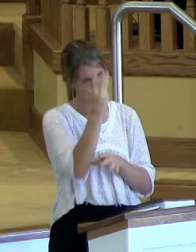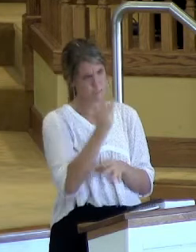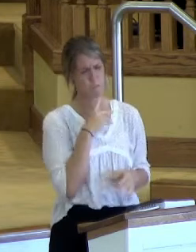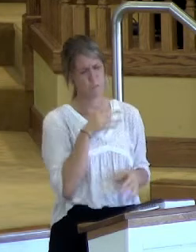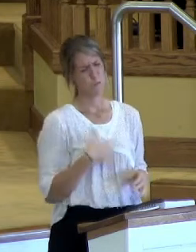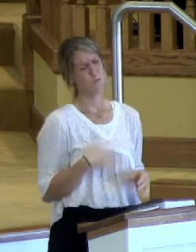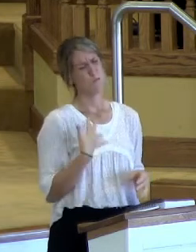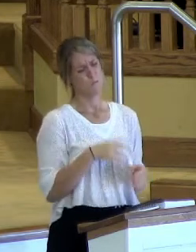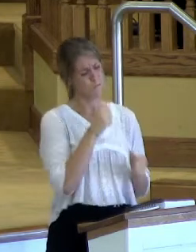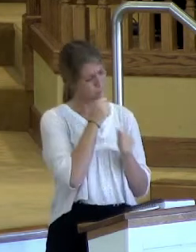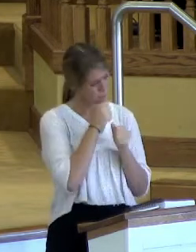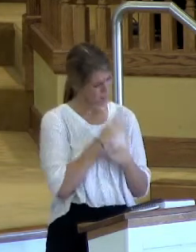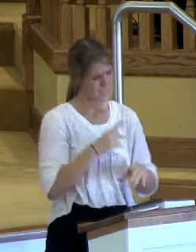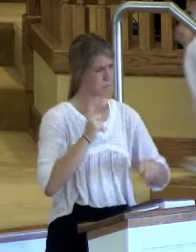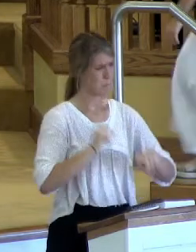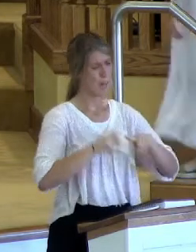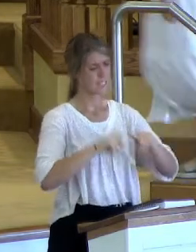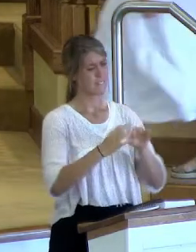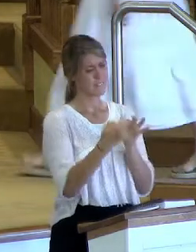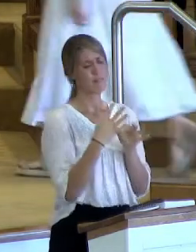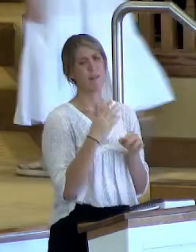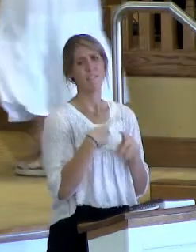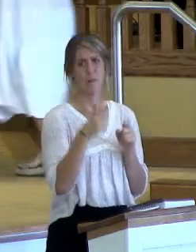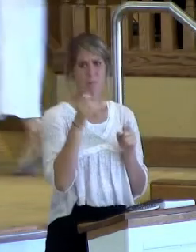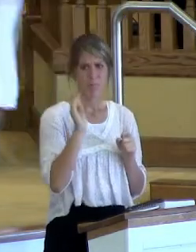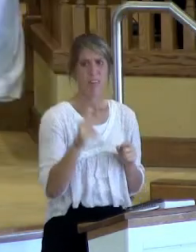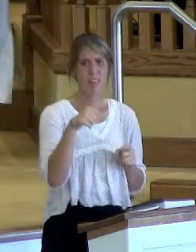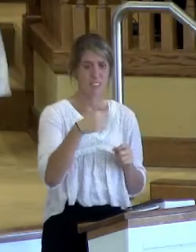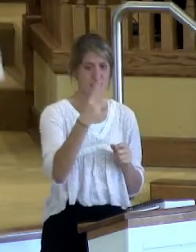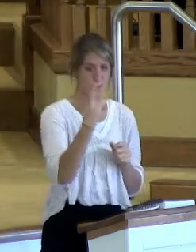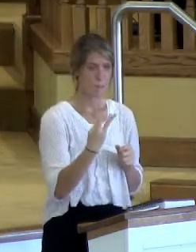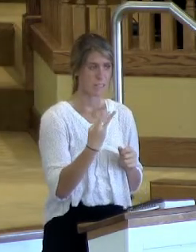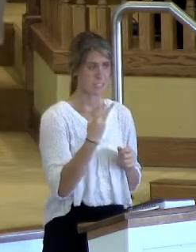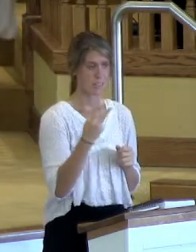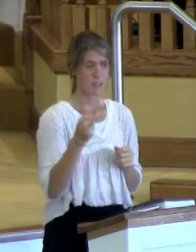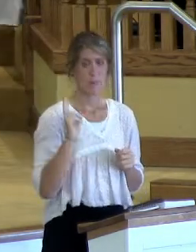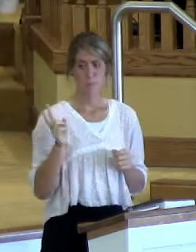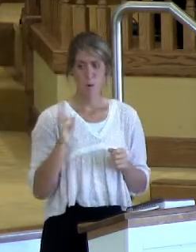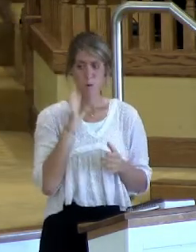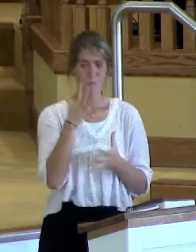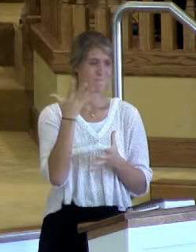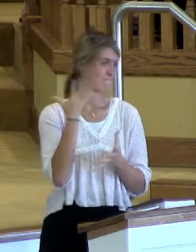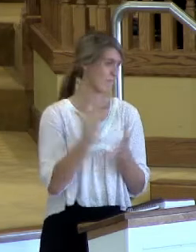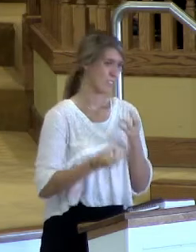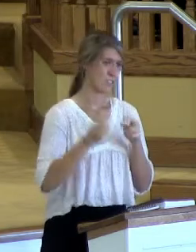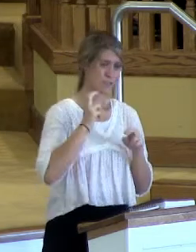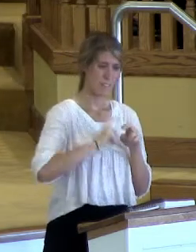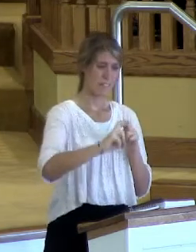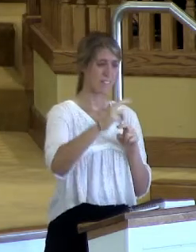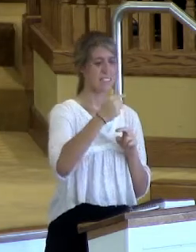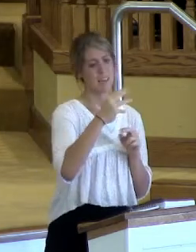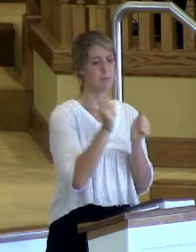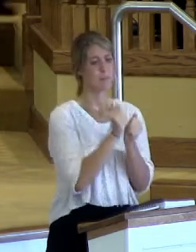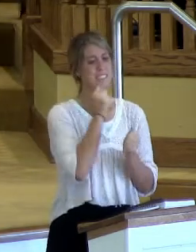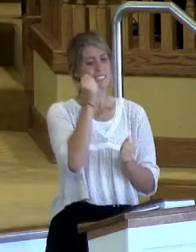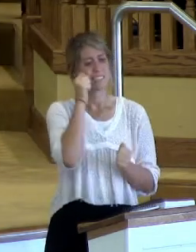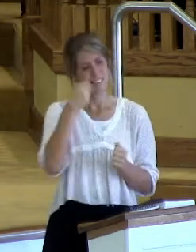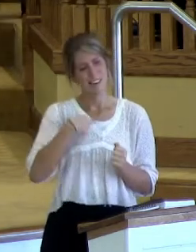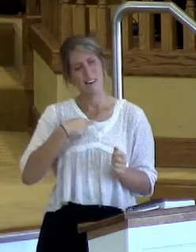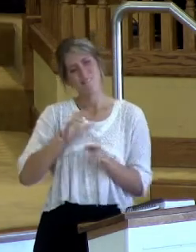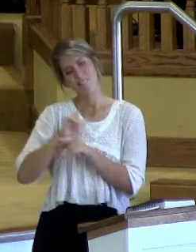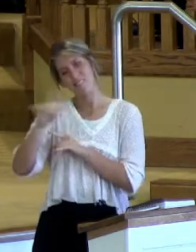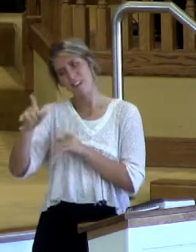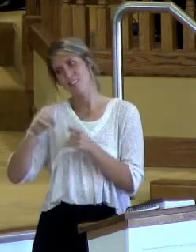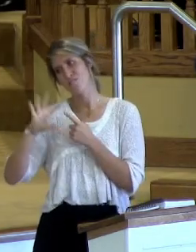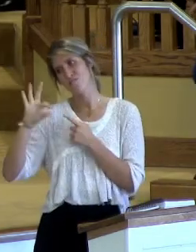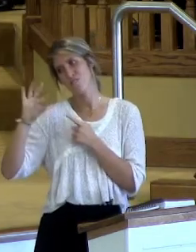been. And I've gotten some positive feedback from that. This Wednesday night, the two of us will be gone. He'll be at Hammond with our teenagers, and I'll be in Florida. My